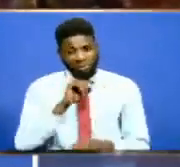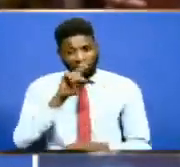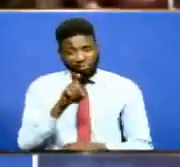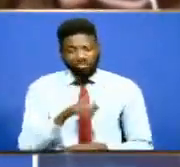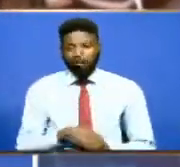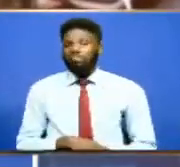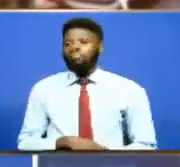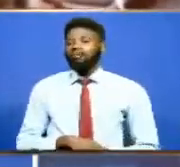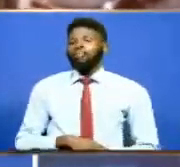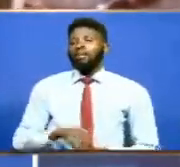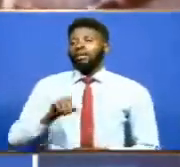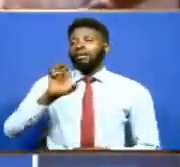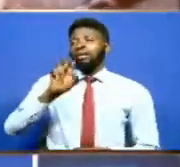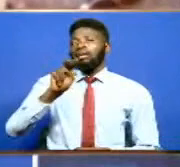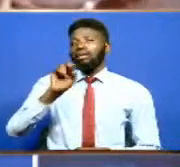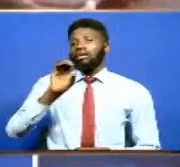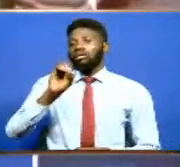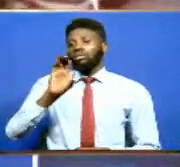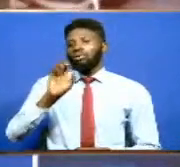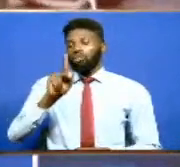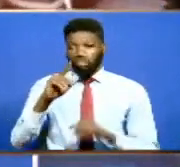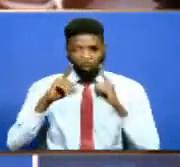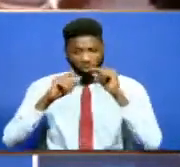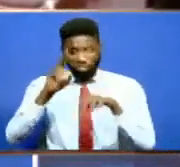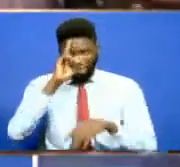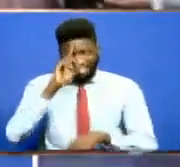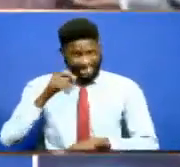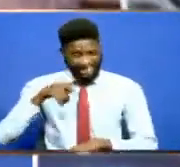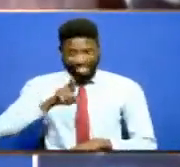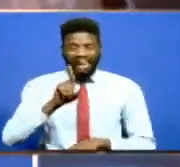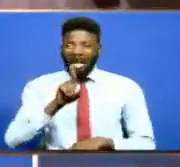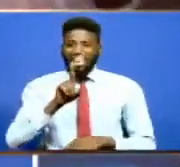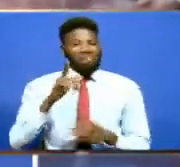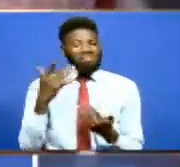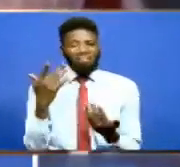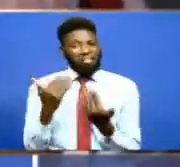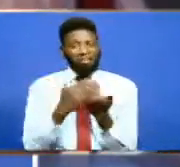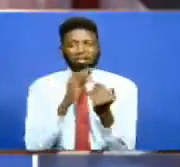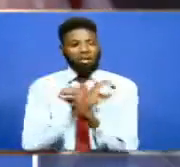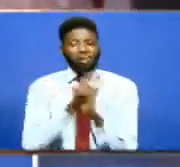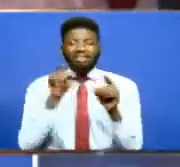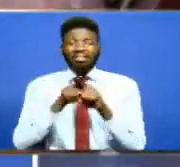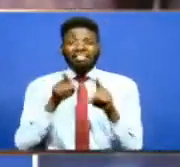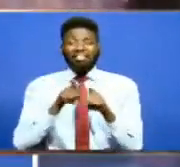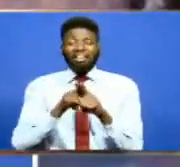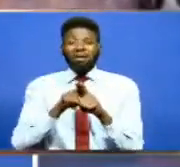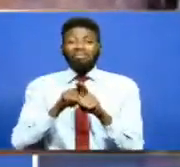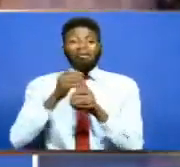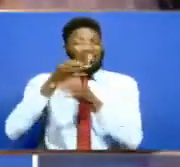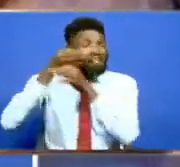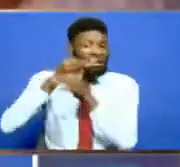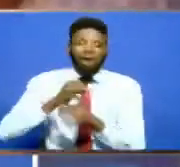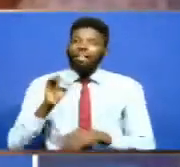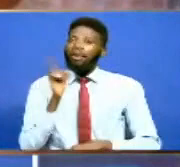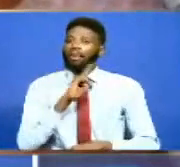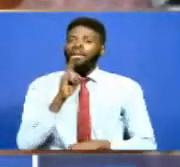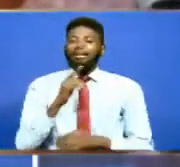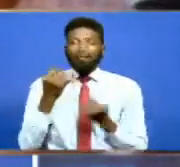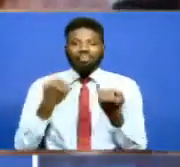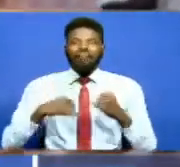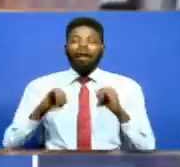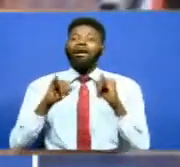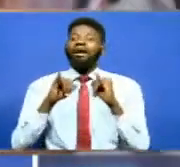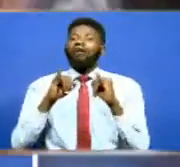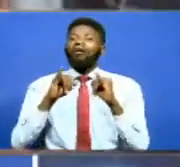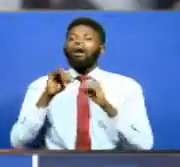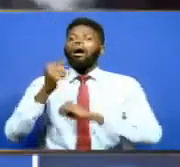Wambua accused the officers of being insensitive and being overzealous in implementing the directive by President Uhuru Kenyatta. He